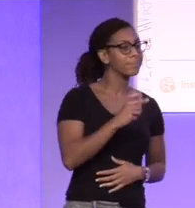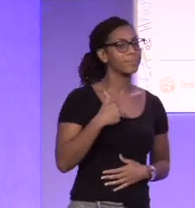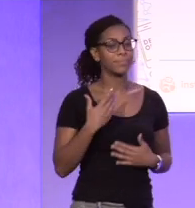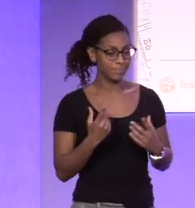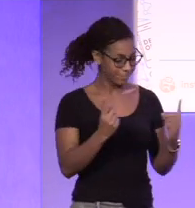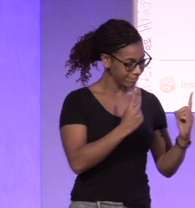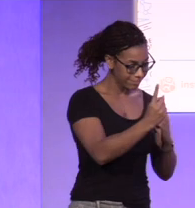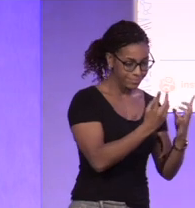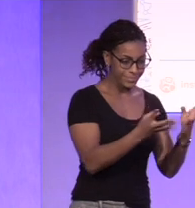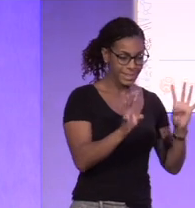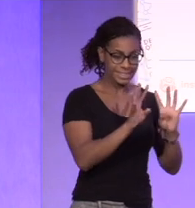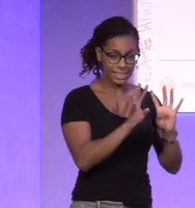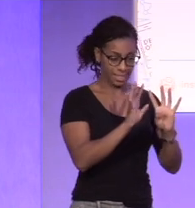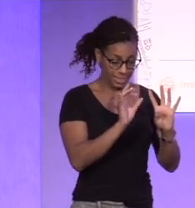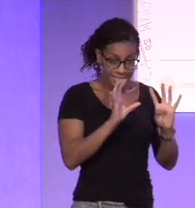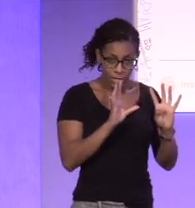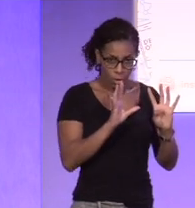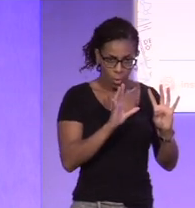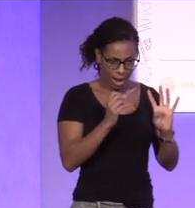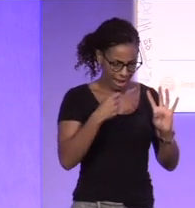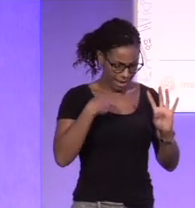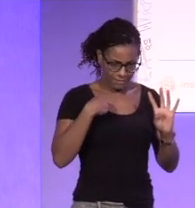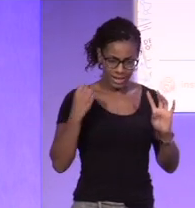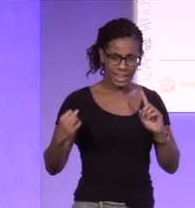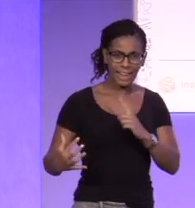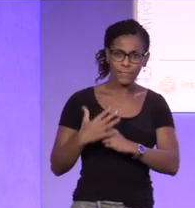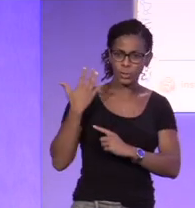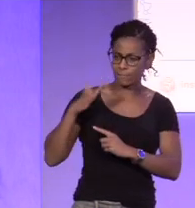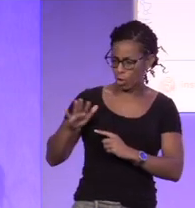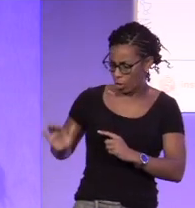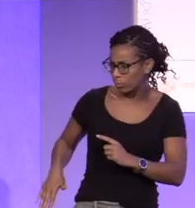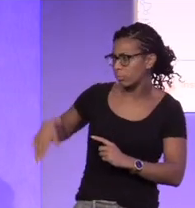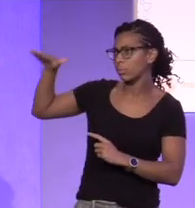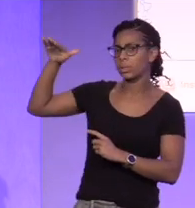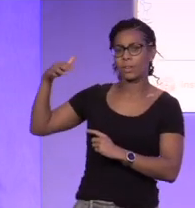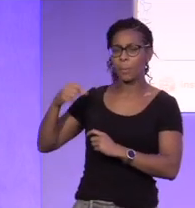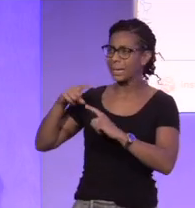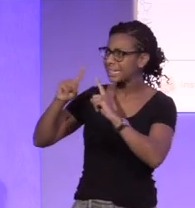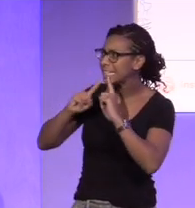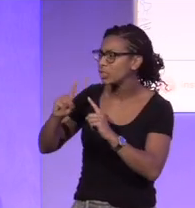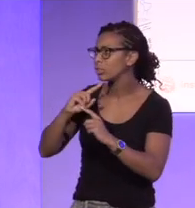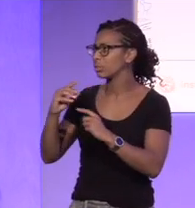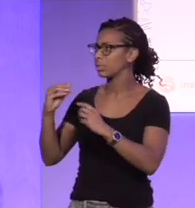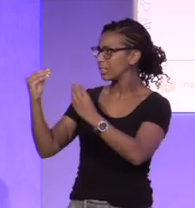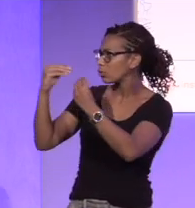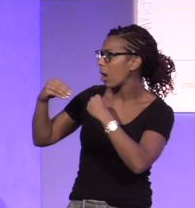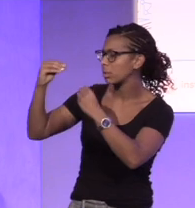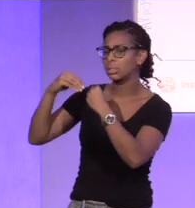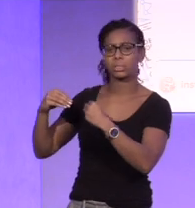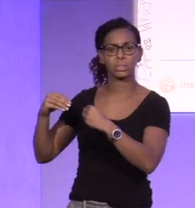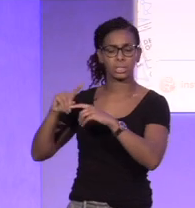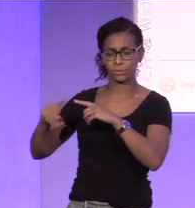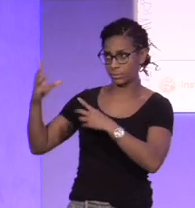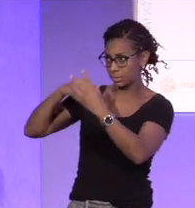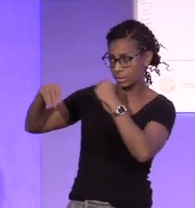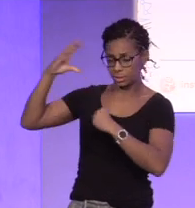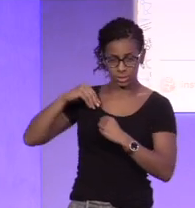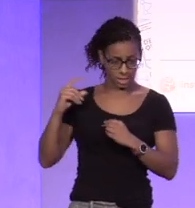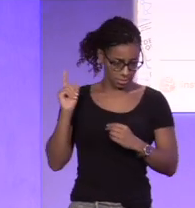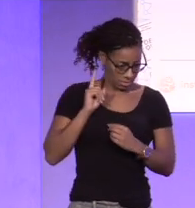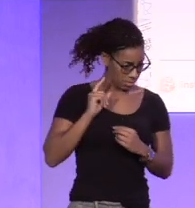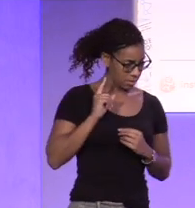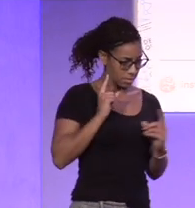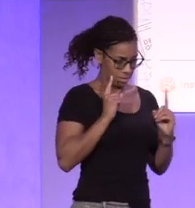past, trainers, instructors, and gurus. And what we found is that when our team came together, we had a case of guru